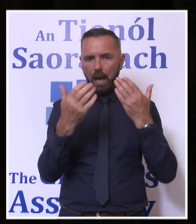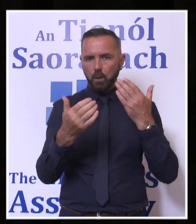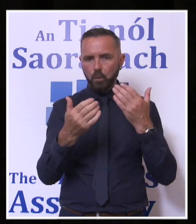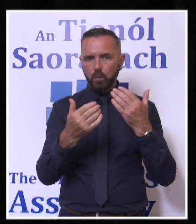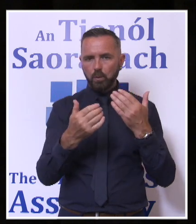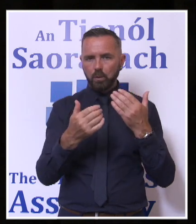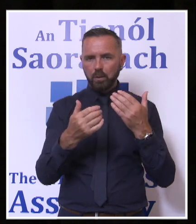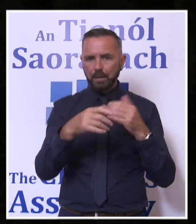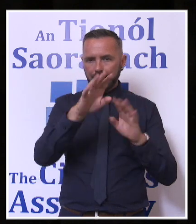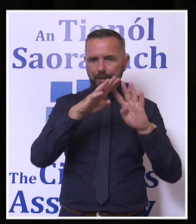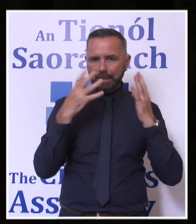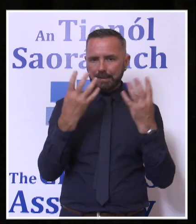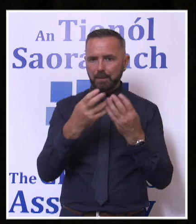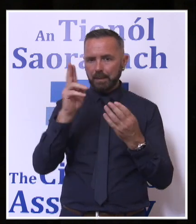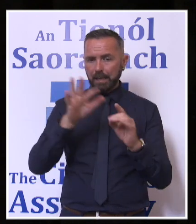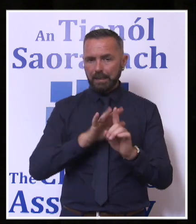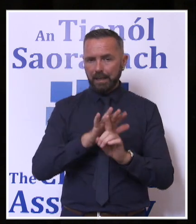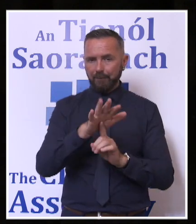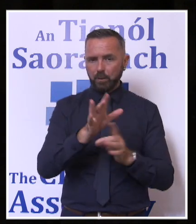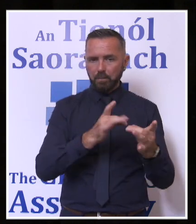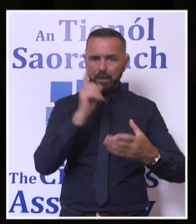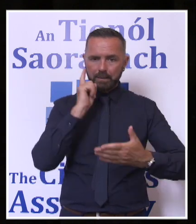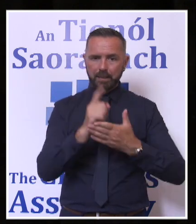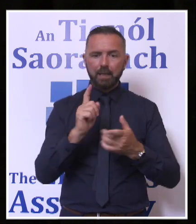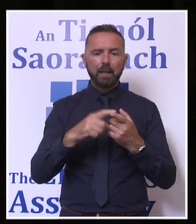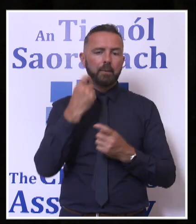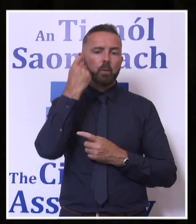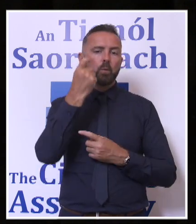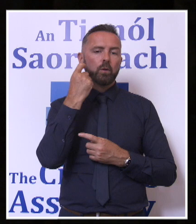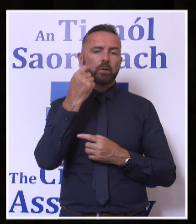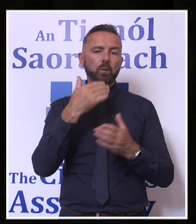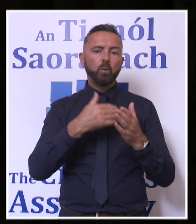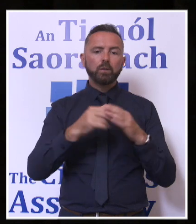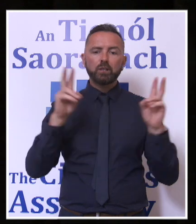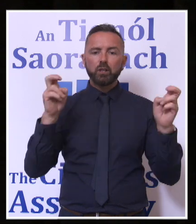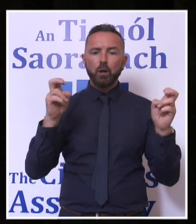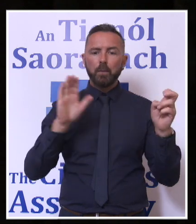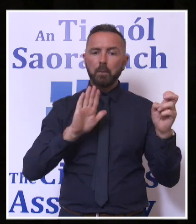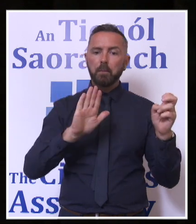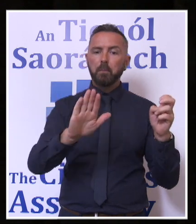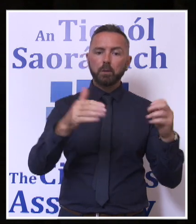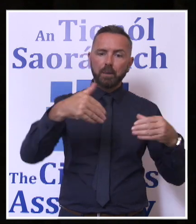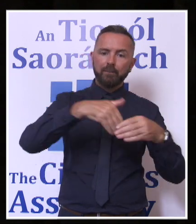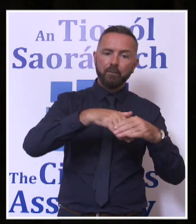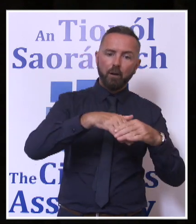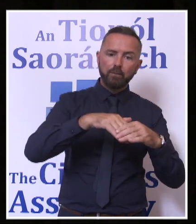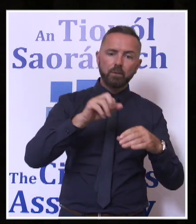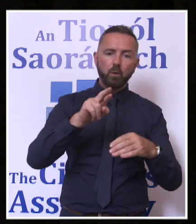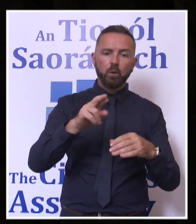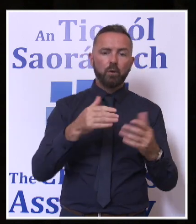influence decision-making? And then I was just wondering, what's their term? Is it mandatory? Are they drawn from the electoral roll? How